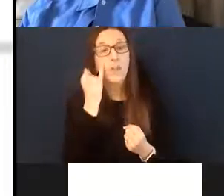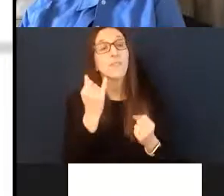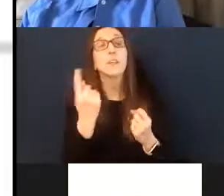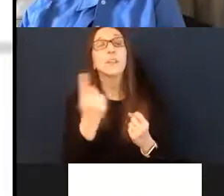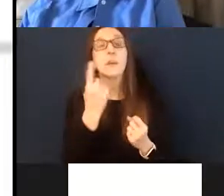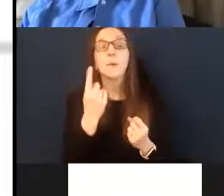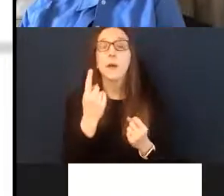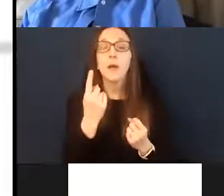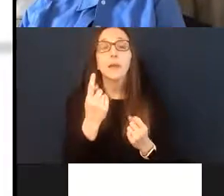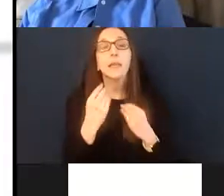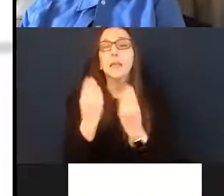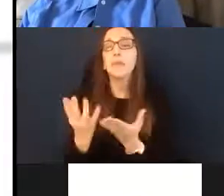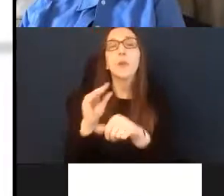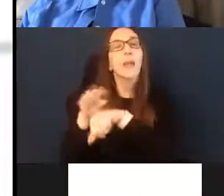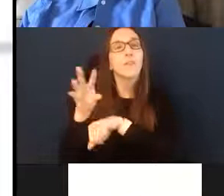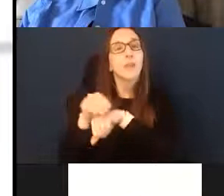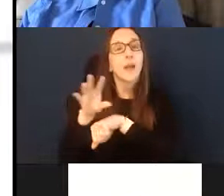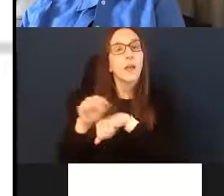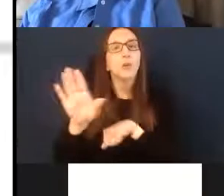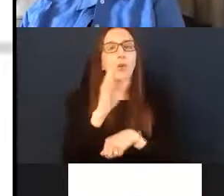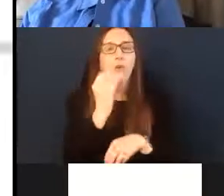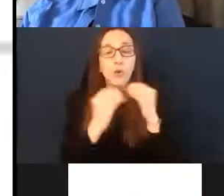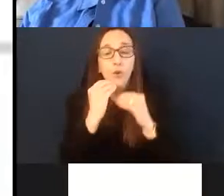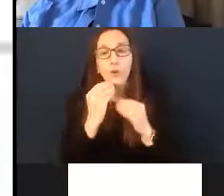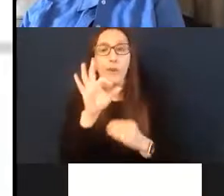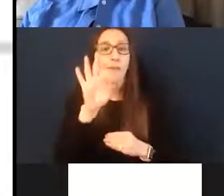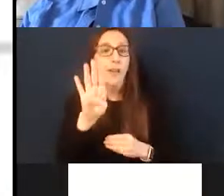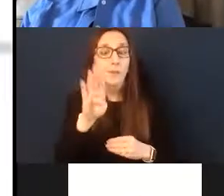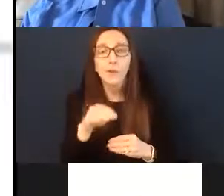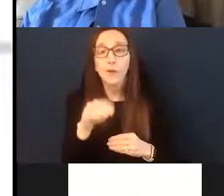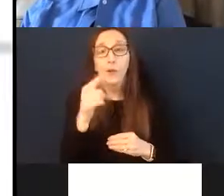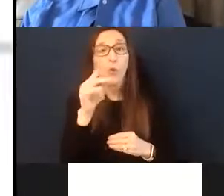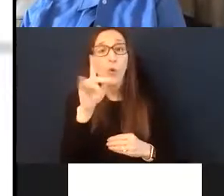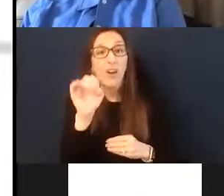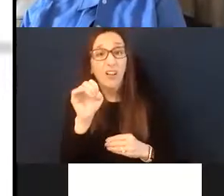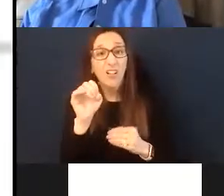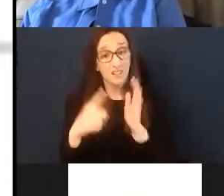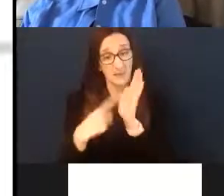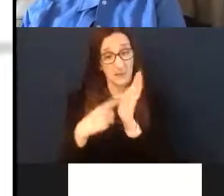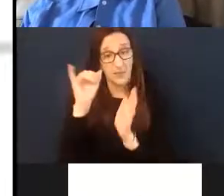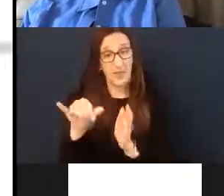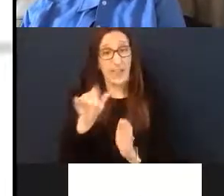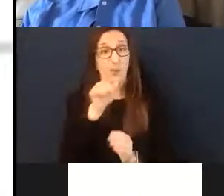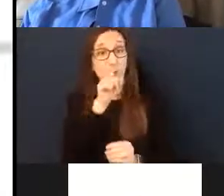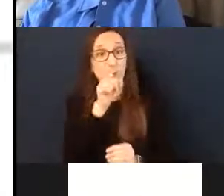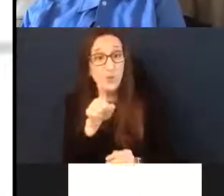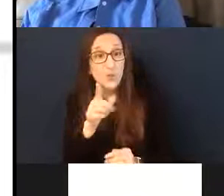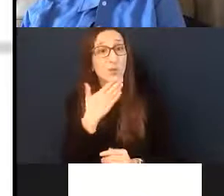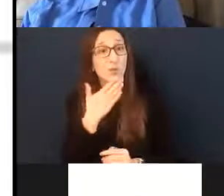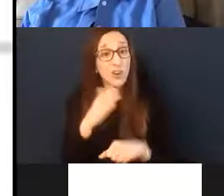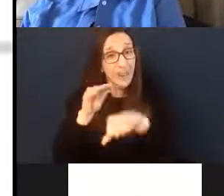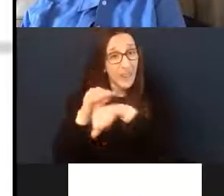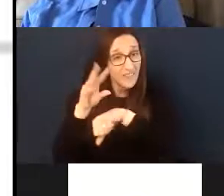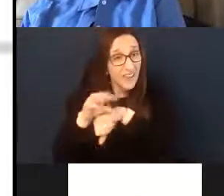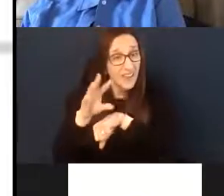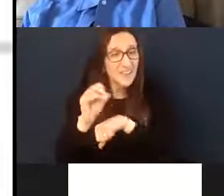like a nutritionist or from your Facebook feed or Google, you don't know 100% sure if what they are giving is going to be accurate or if it's